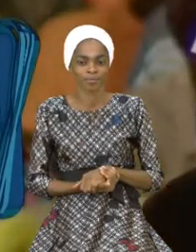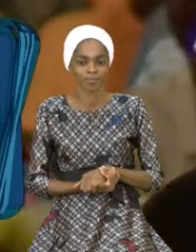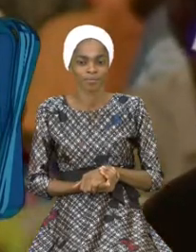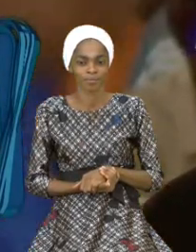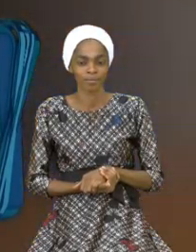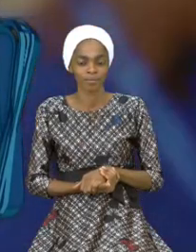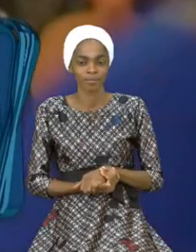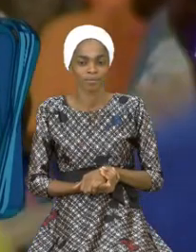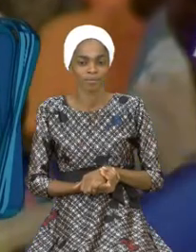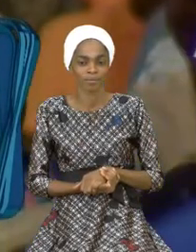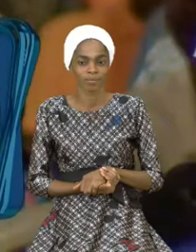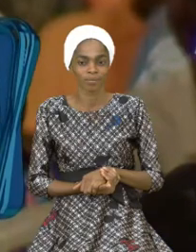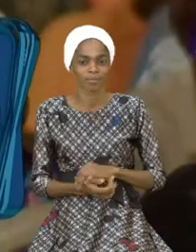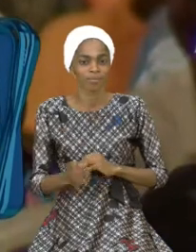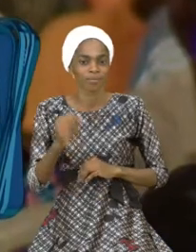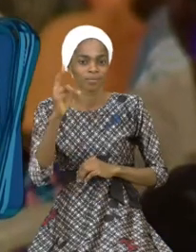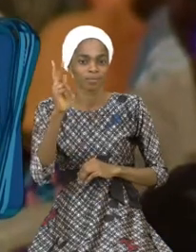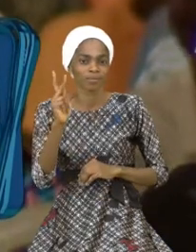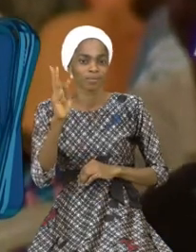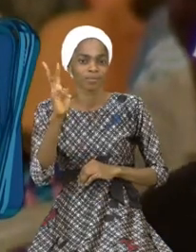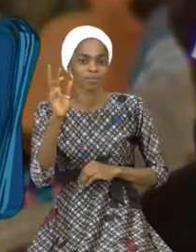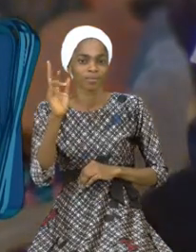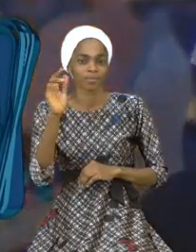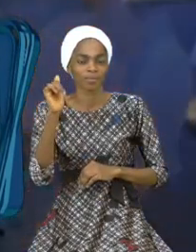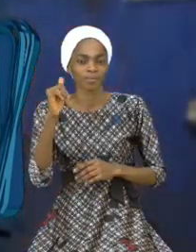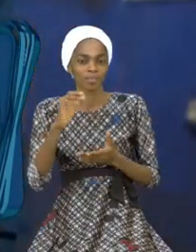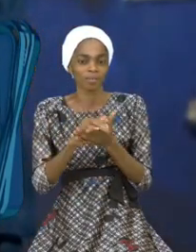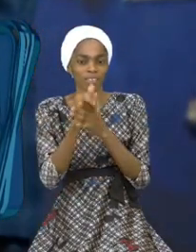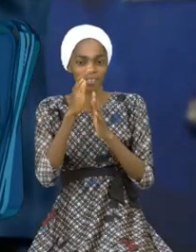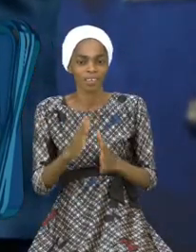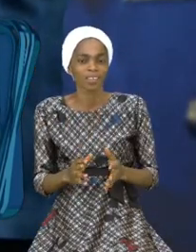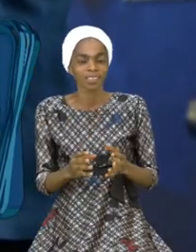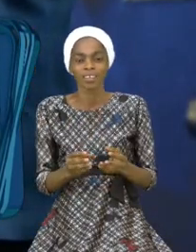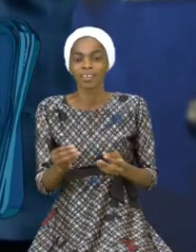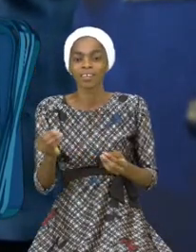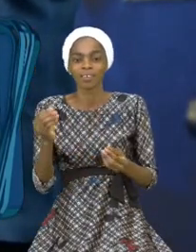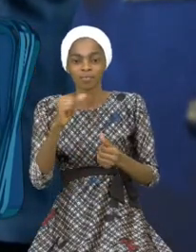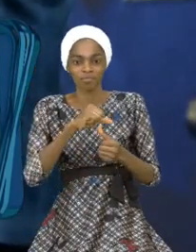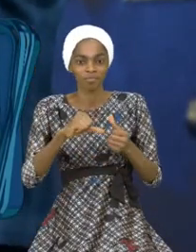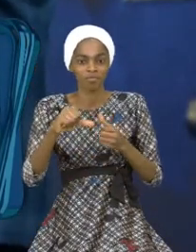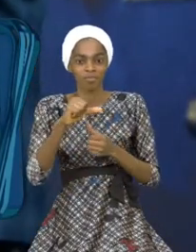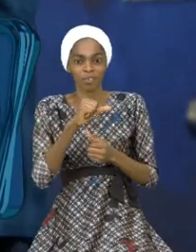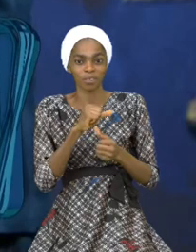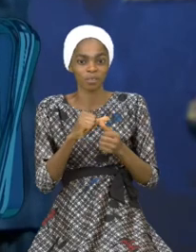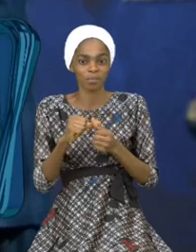The choir banquet, the believers banquet on Sunday, 3rd July.